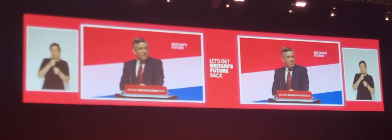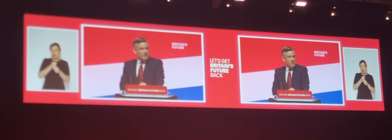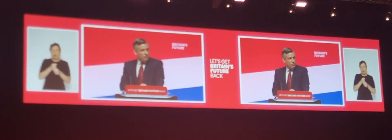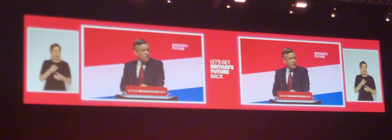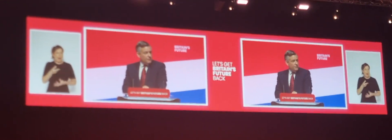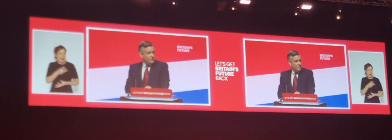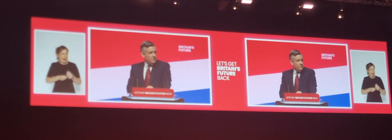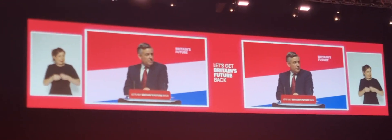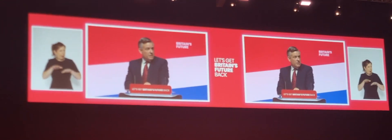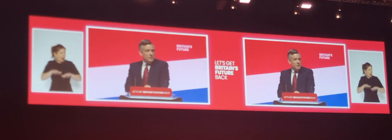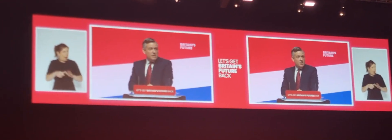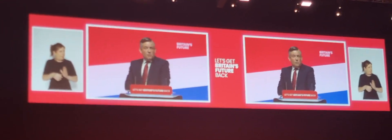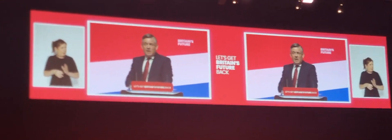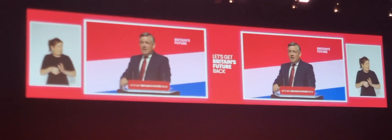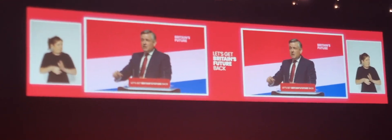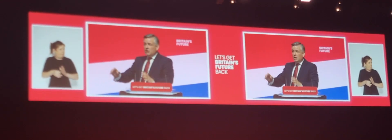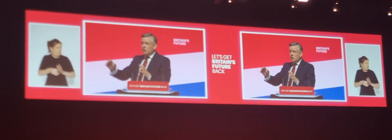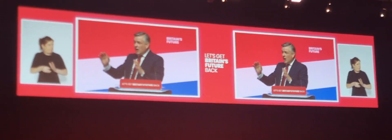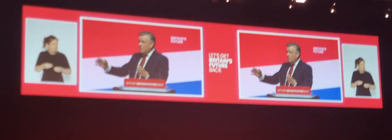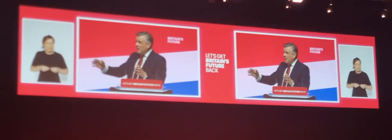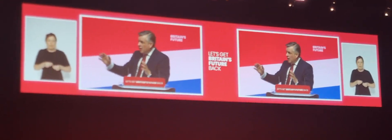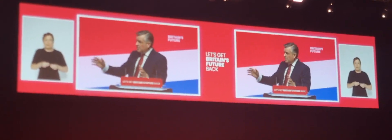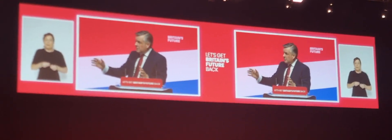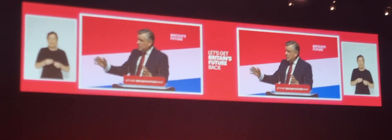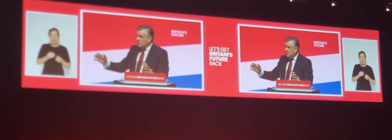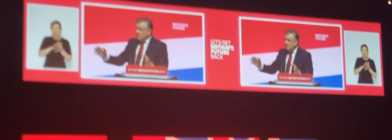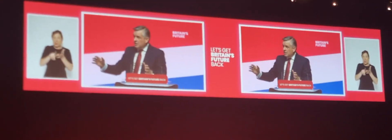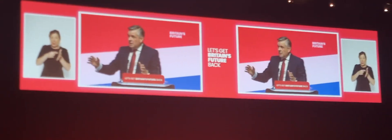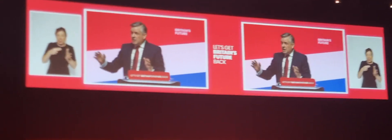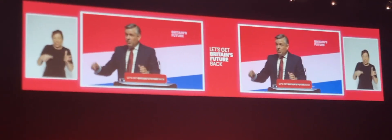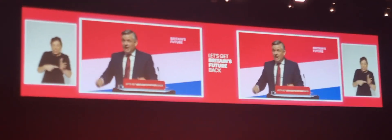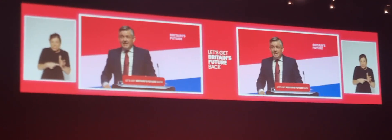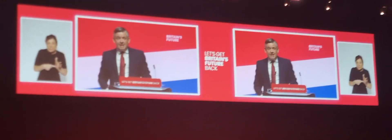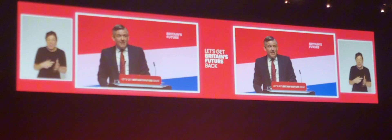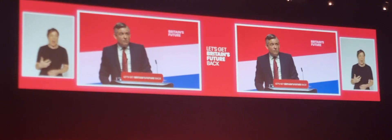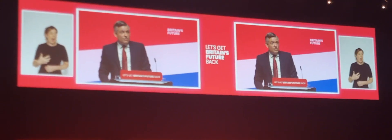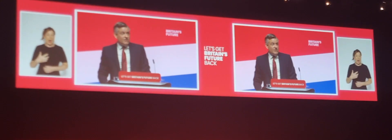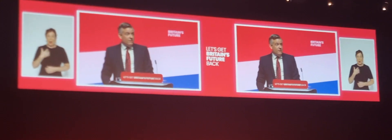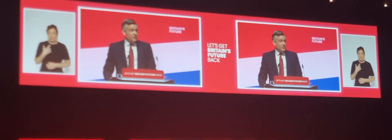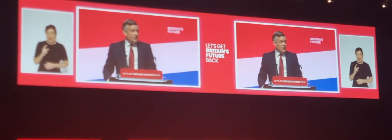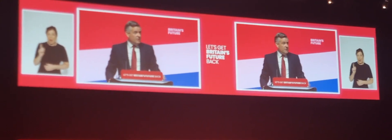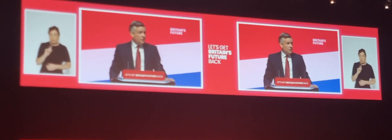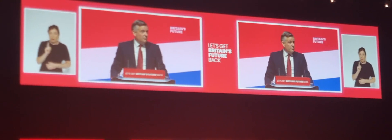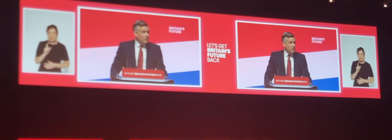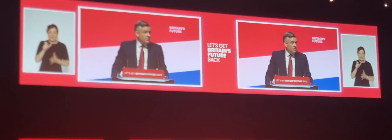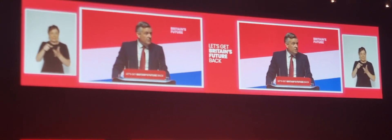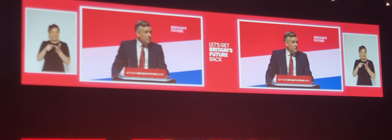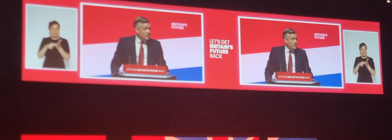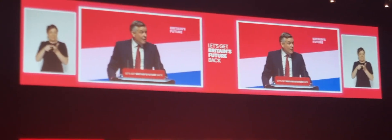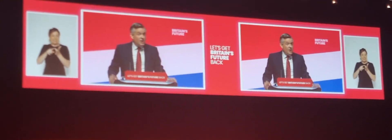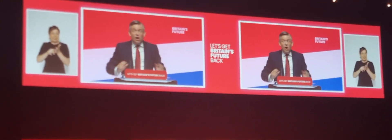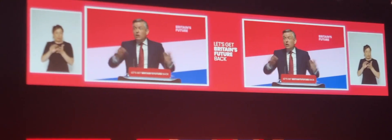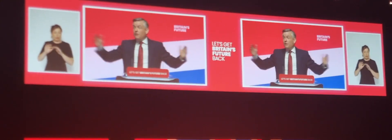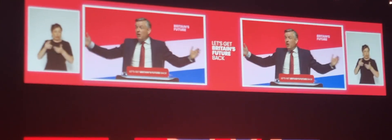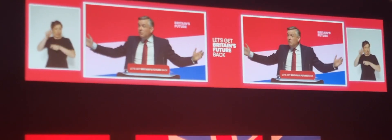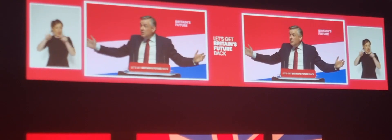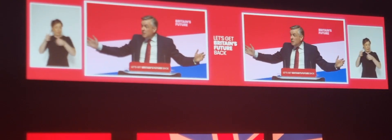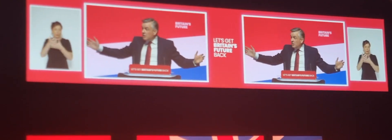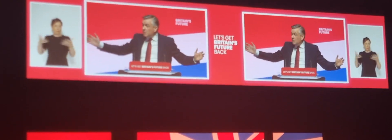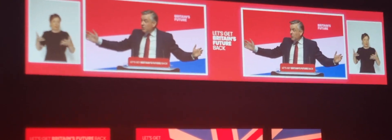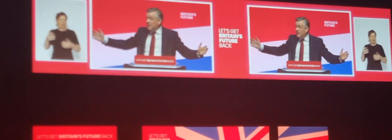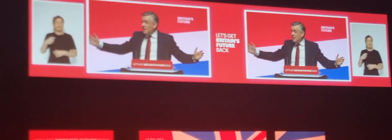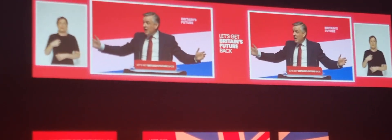of economic growth. We had Jeremy Hunt complaining about civil service numbers. We had all of